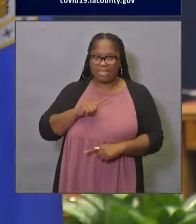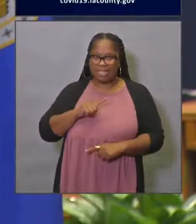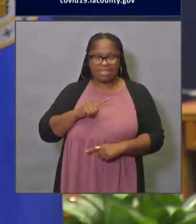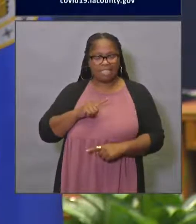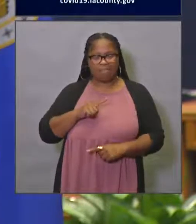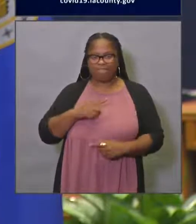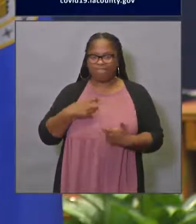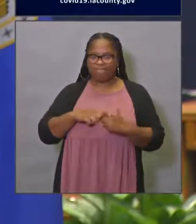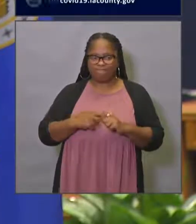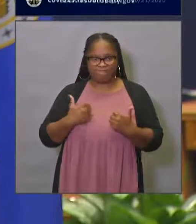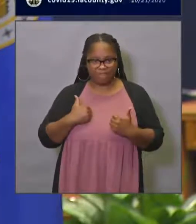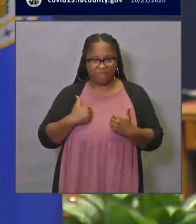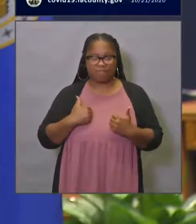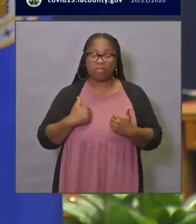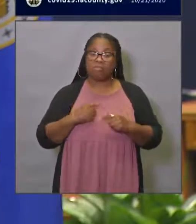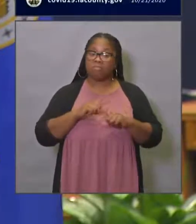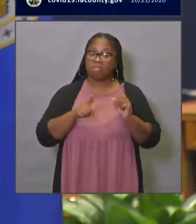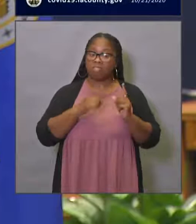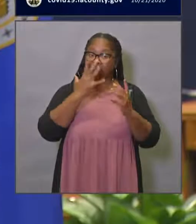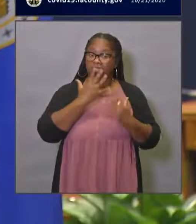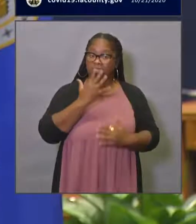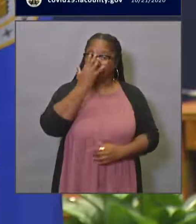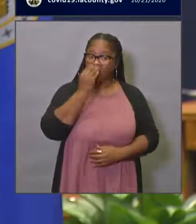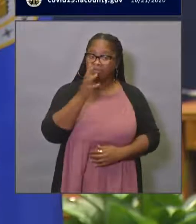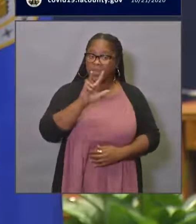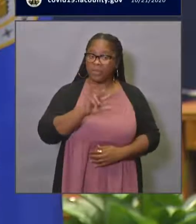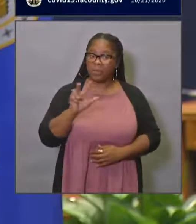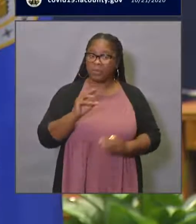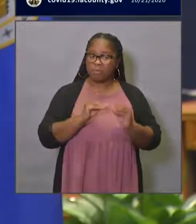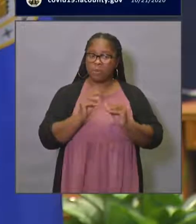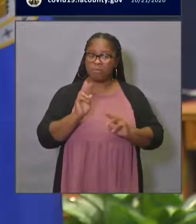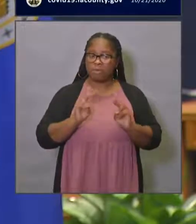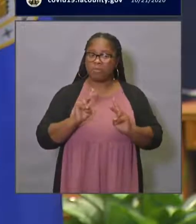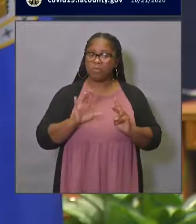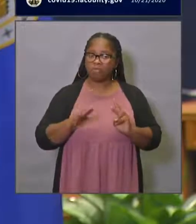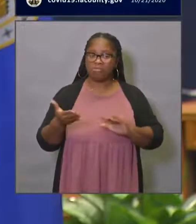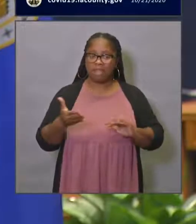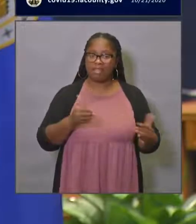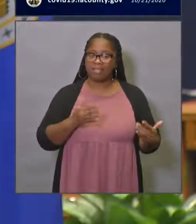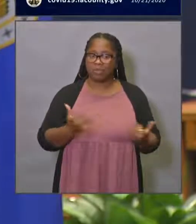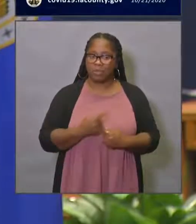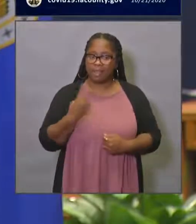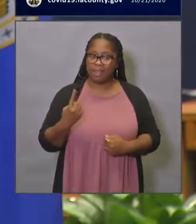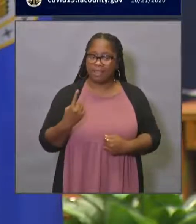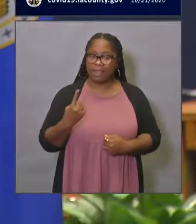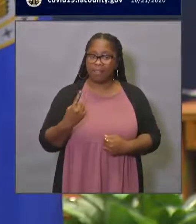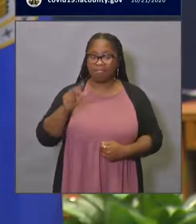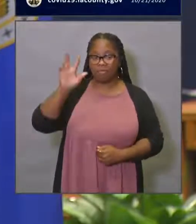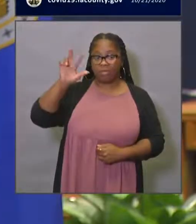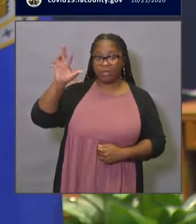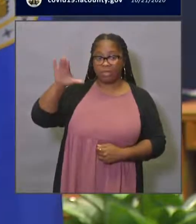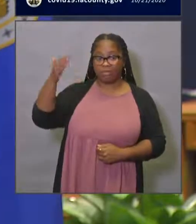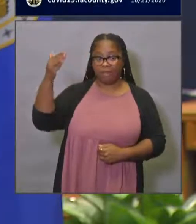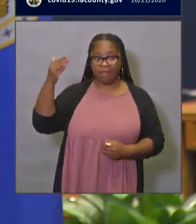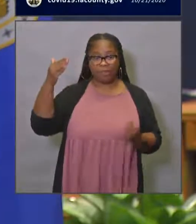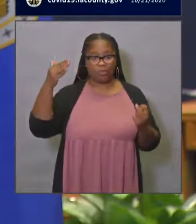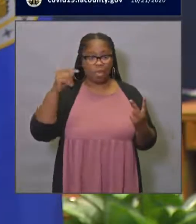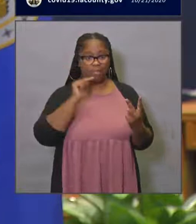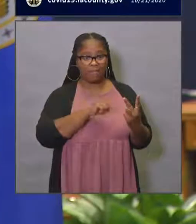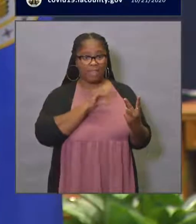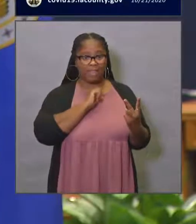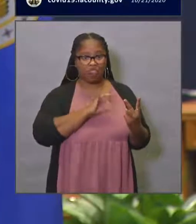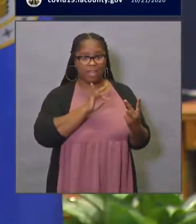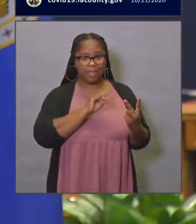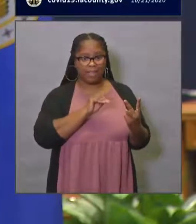sad to report, though, 33 additional people passed away today. 12 people who died are over the age of 80,